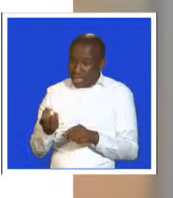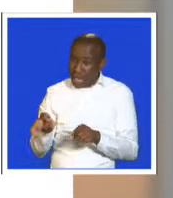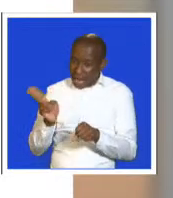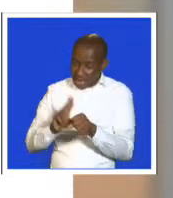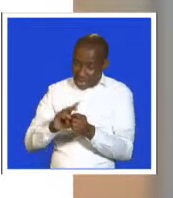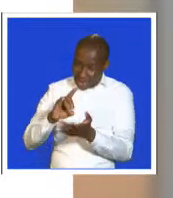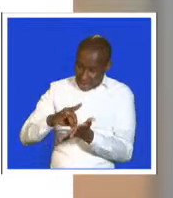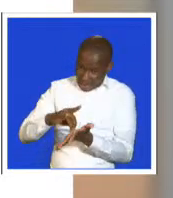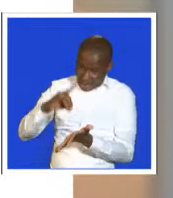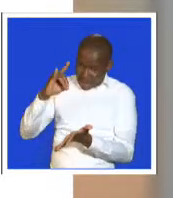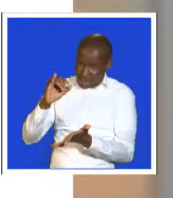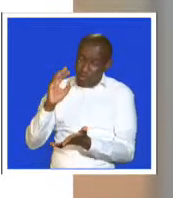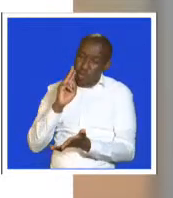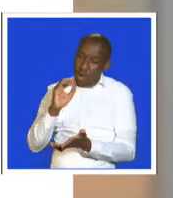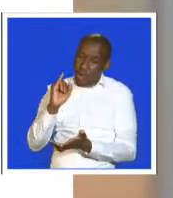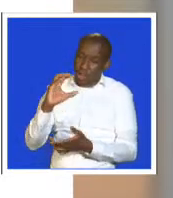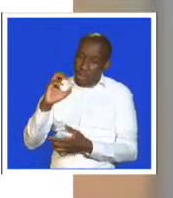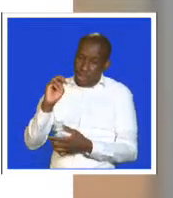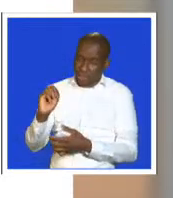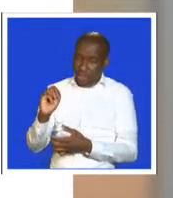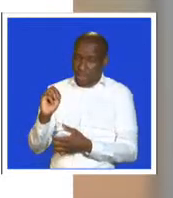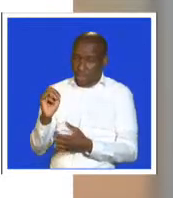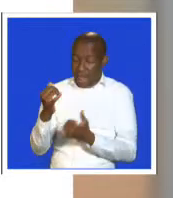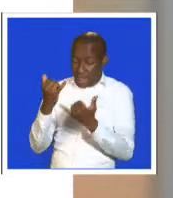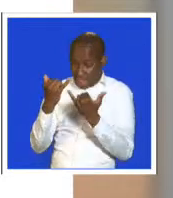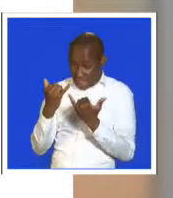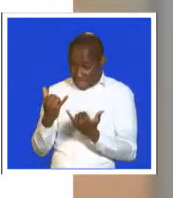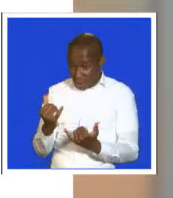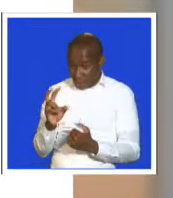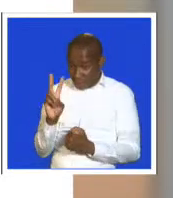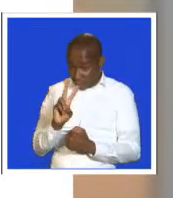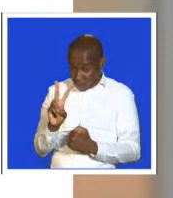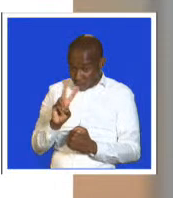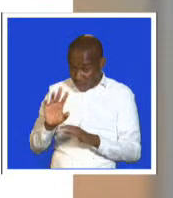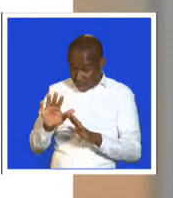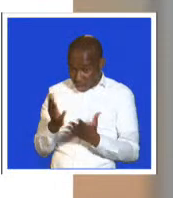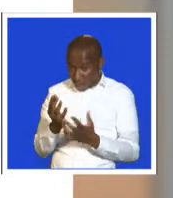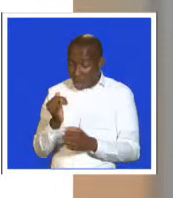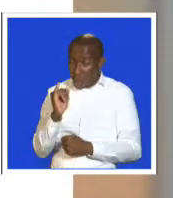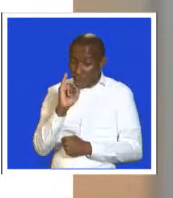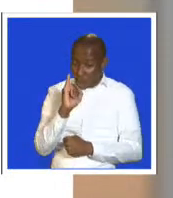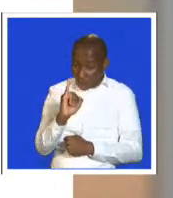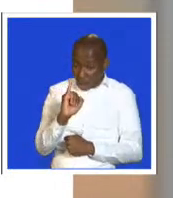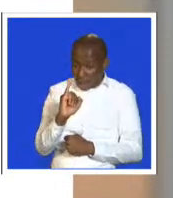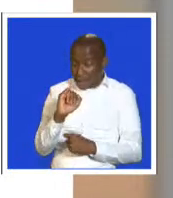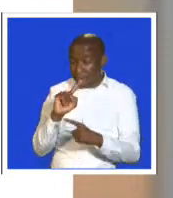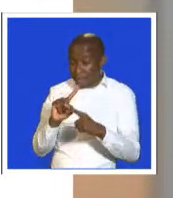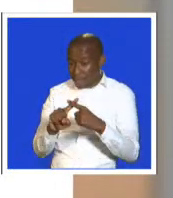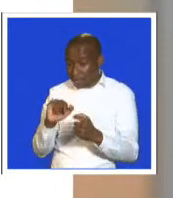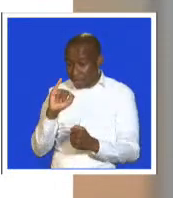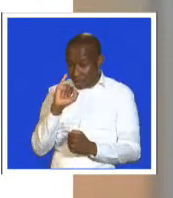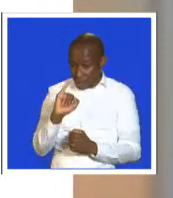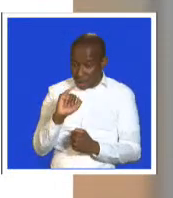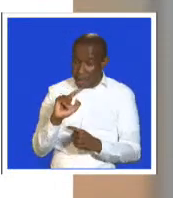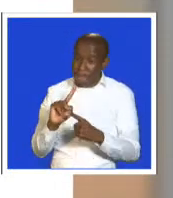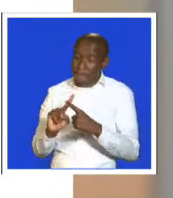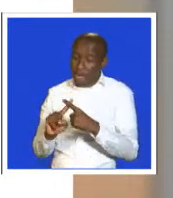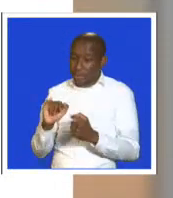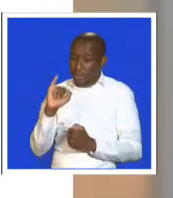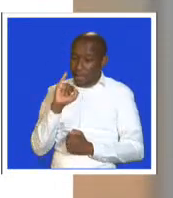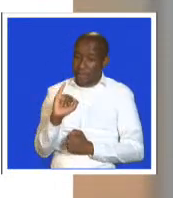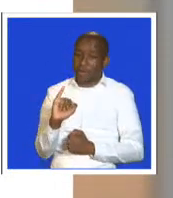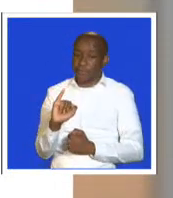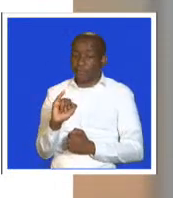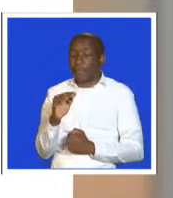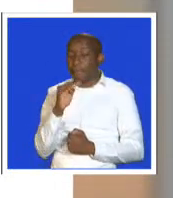be 1 centimeter. So for our volume, it will be 1 multiplied by 1 multiplied by 1, and